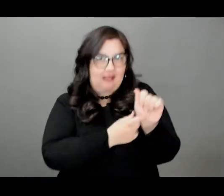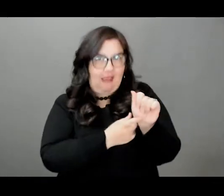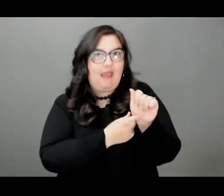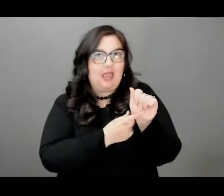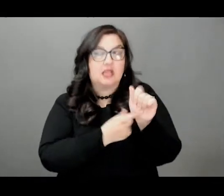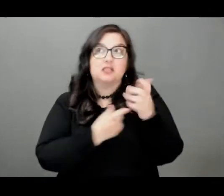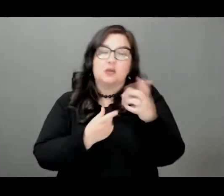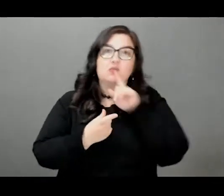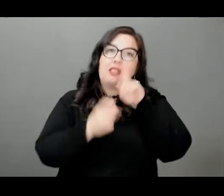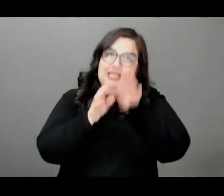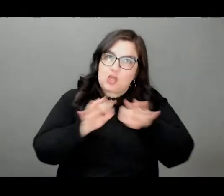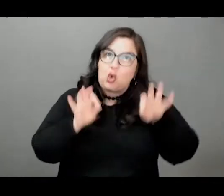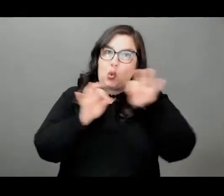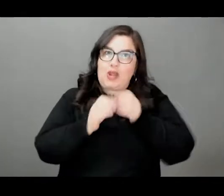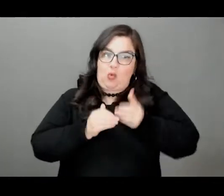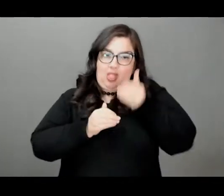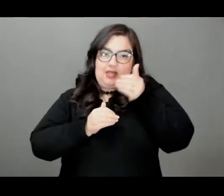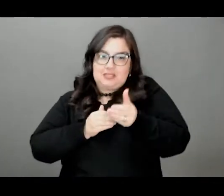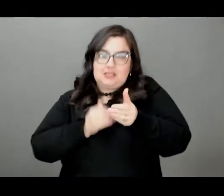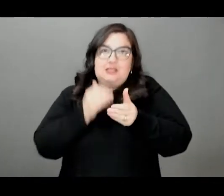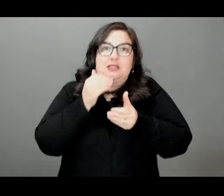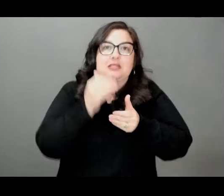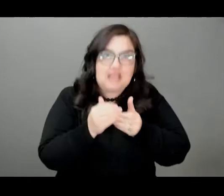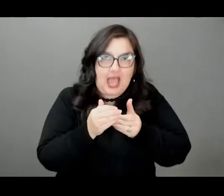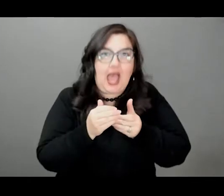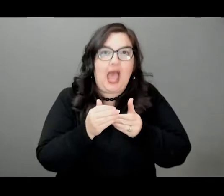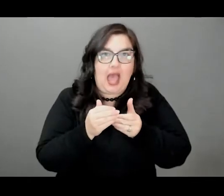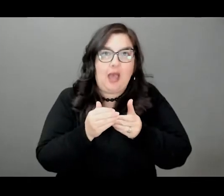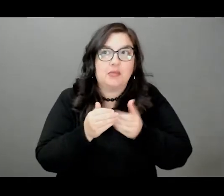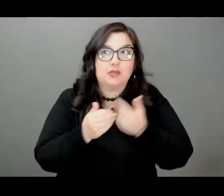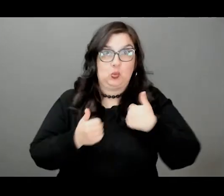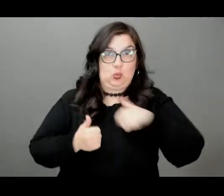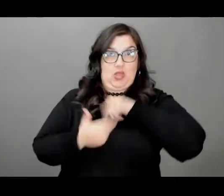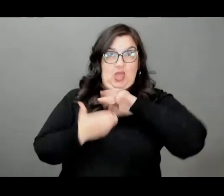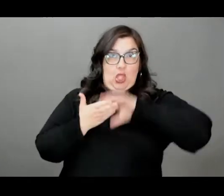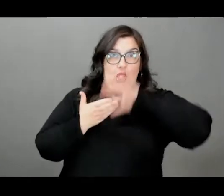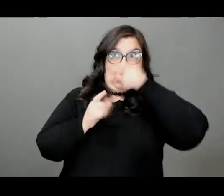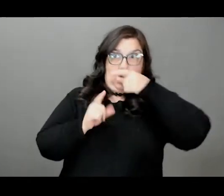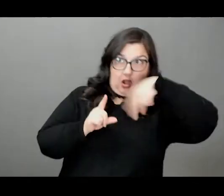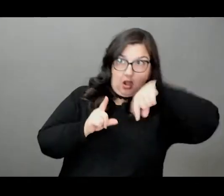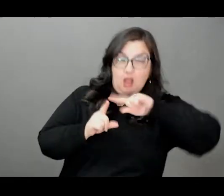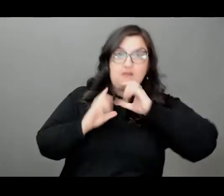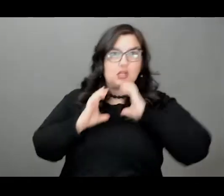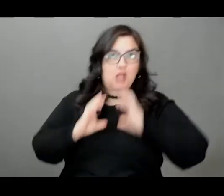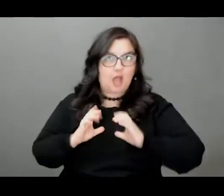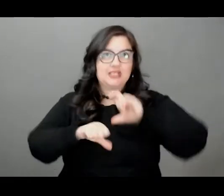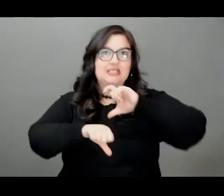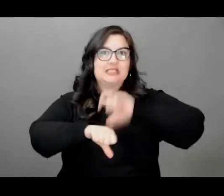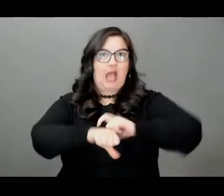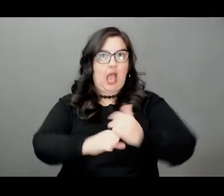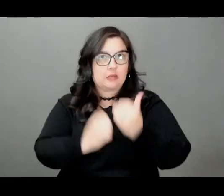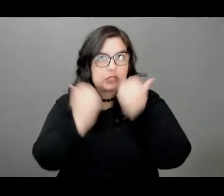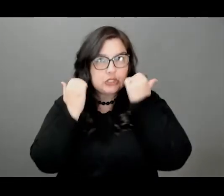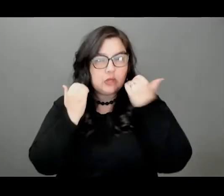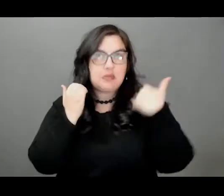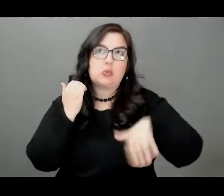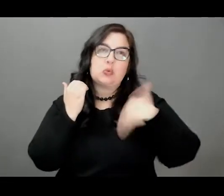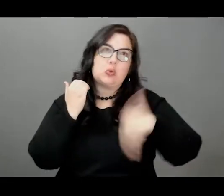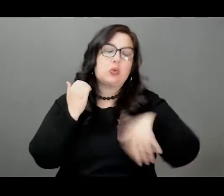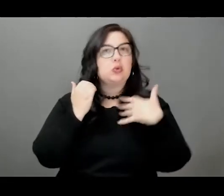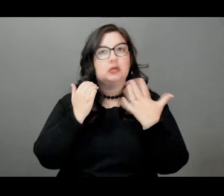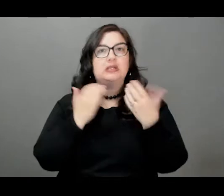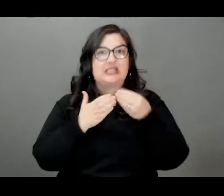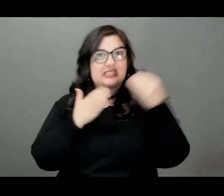we can train our ML model, that is what is data labeling. And that's why it is a critical step. What we heard from our